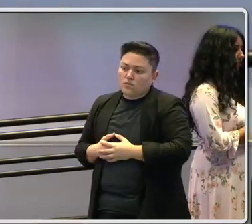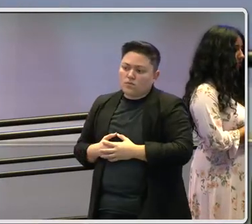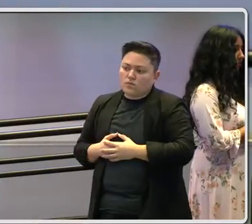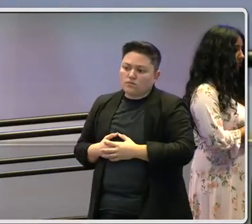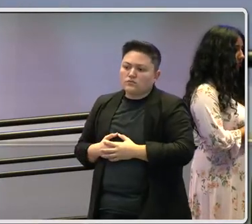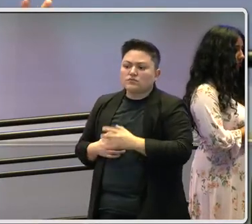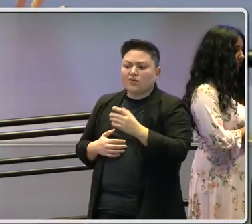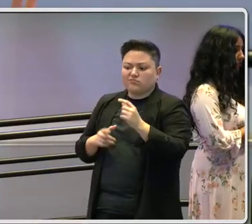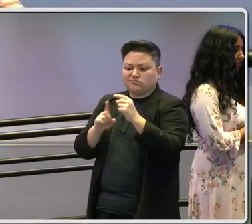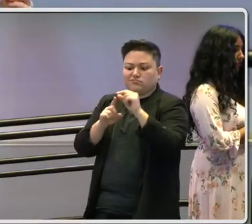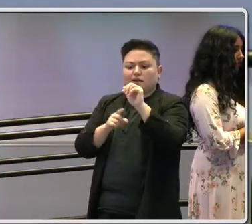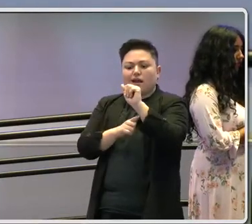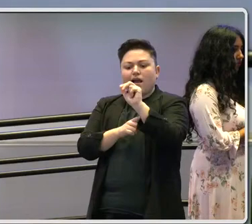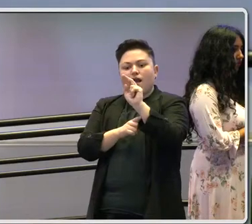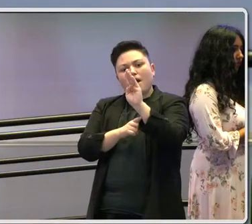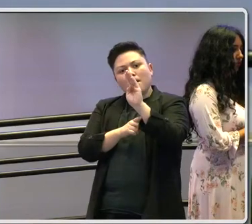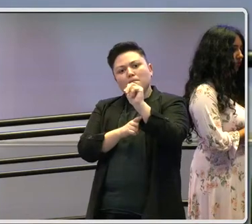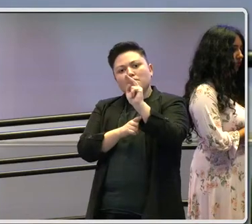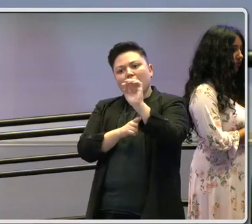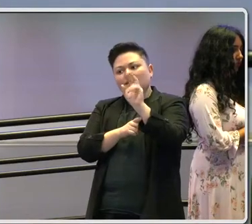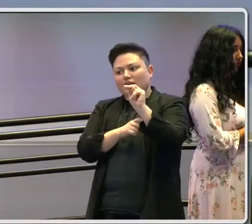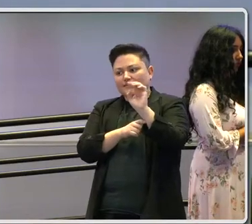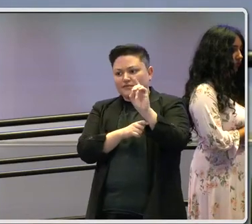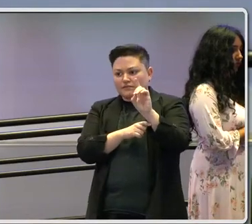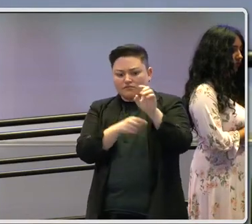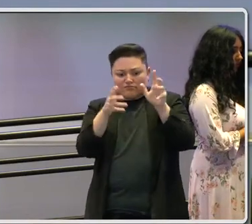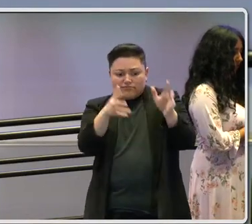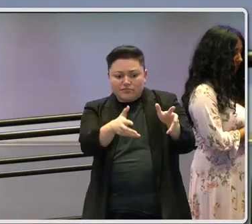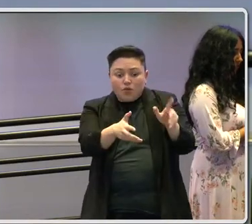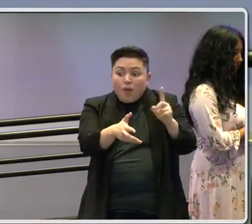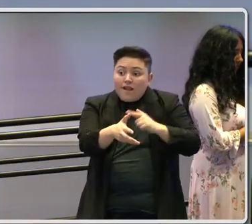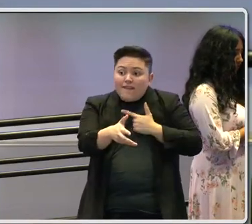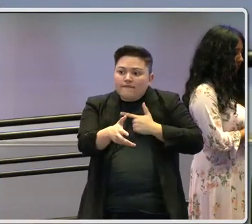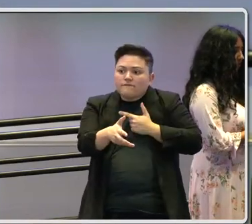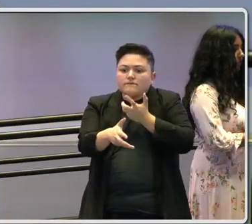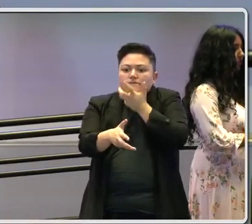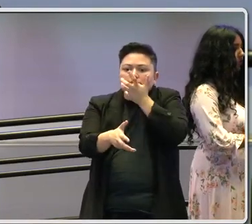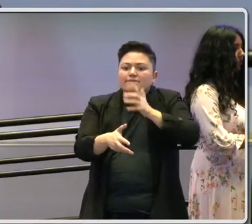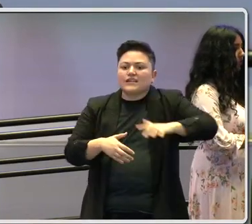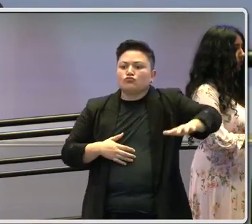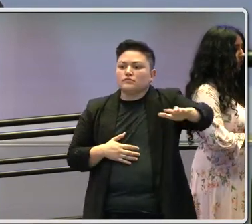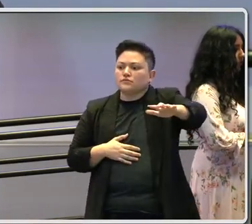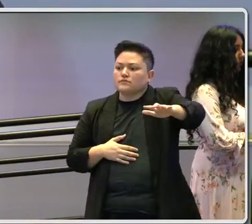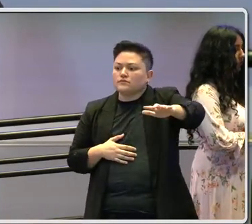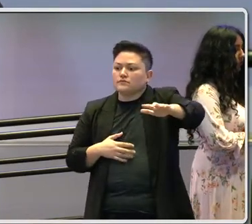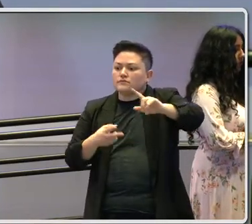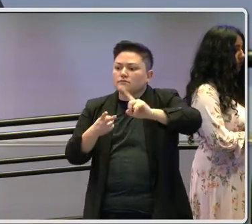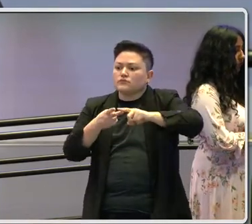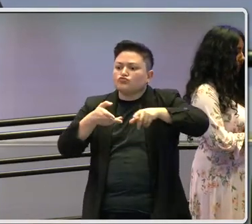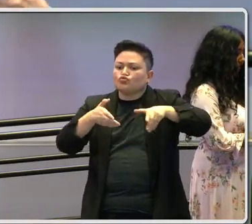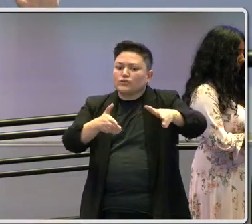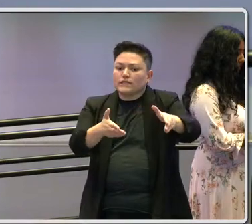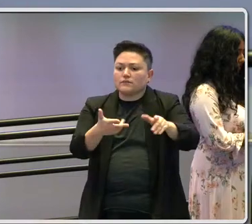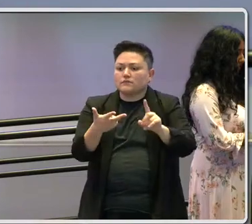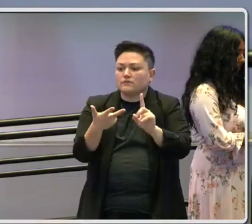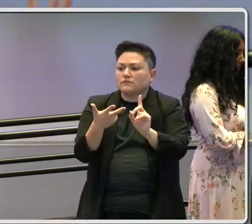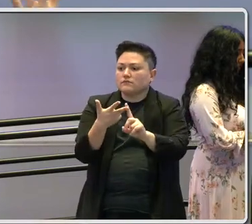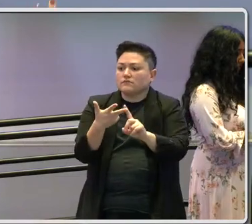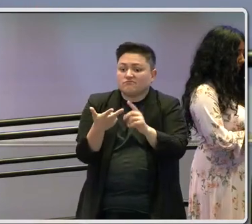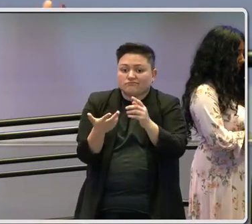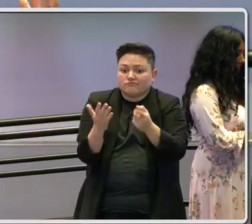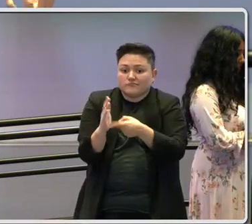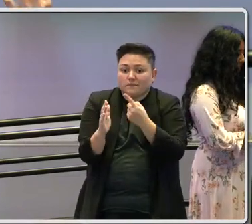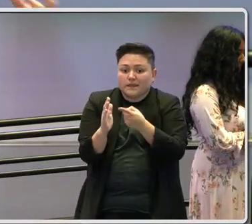were abandoned, to be clear, they lived in fields. They lived on streets. They went for days